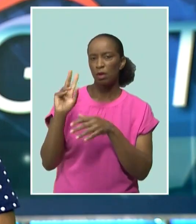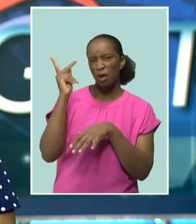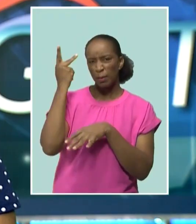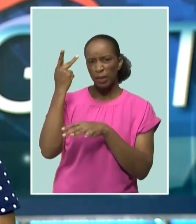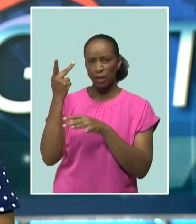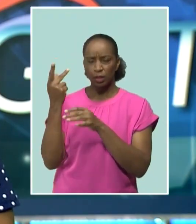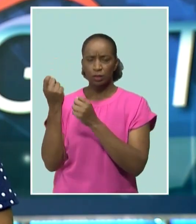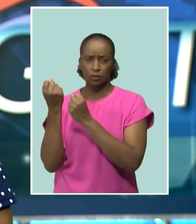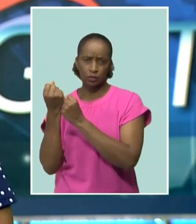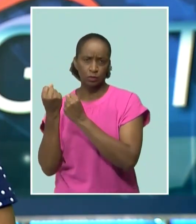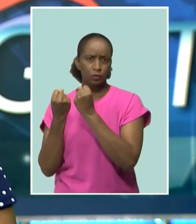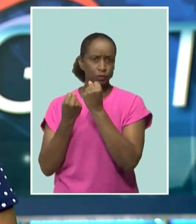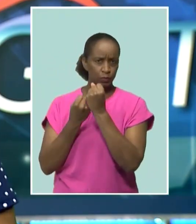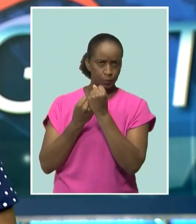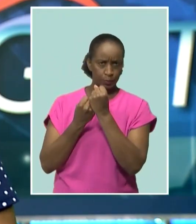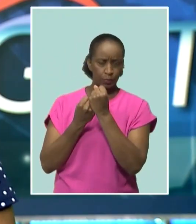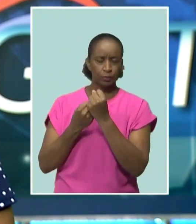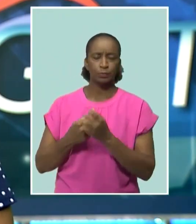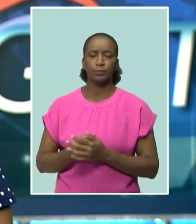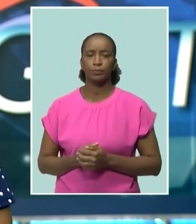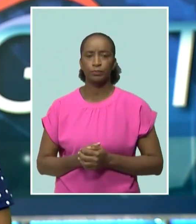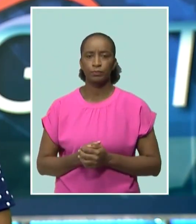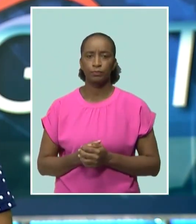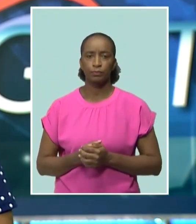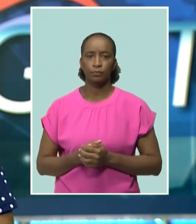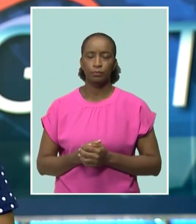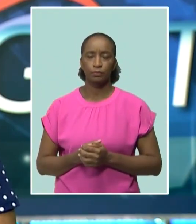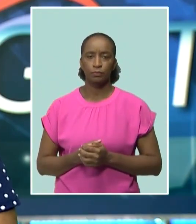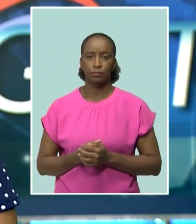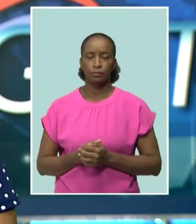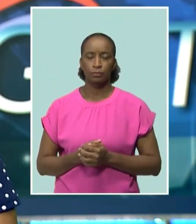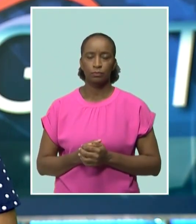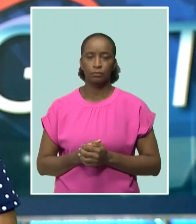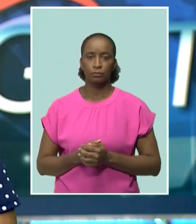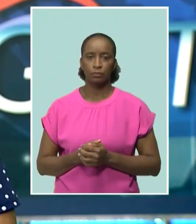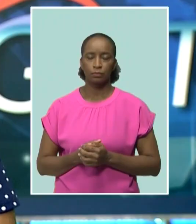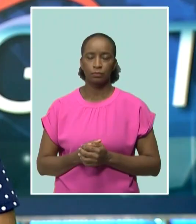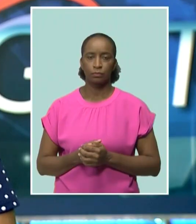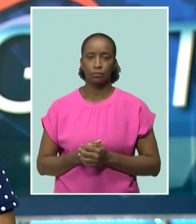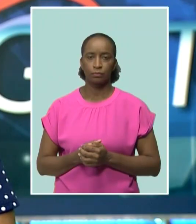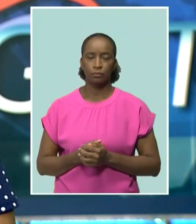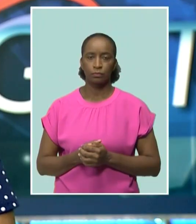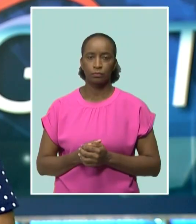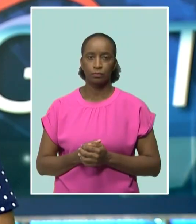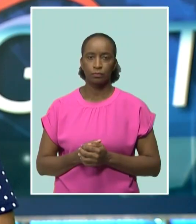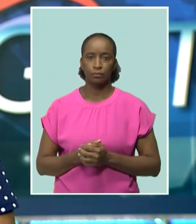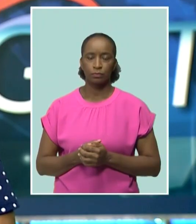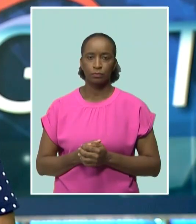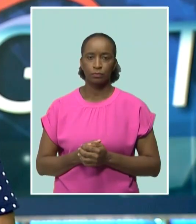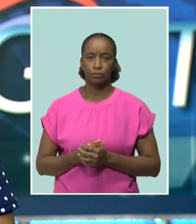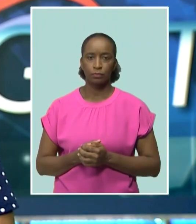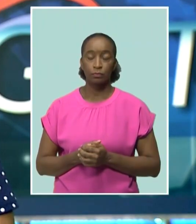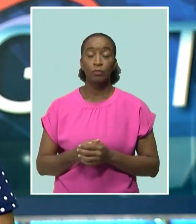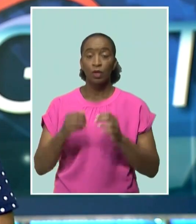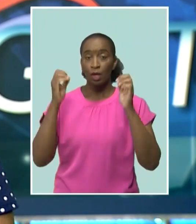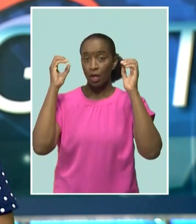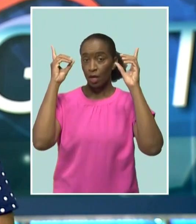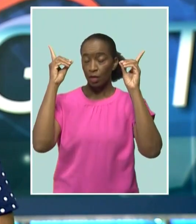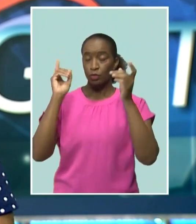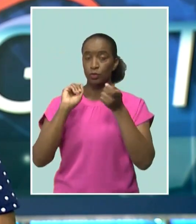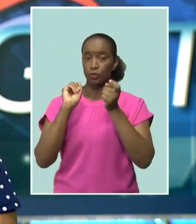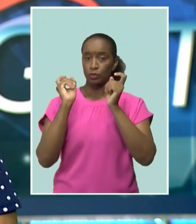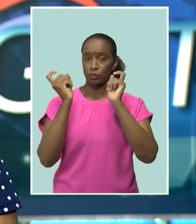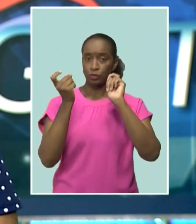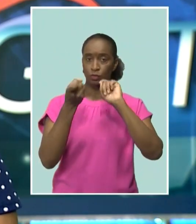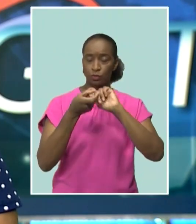ties through party-to-party channels. As part of the ongoing educational transformation, Barbados is working